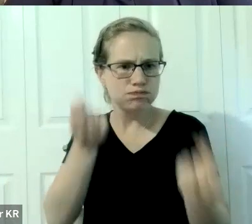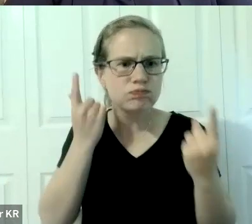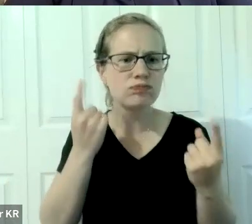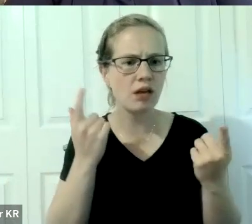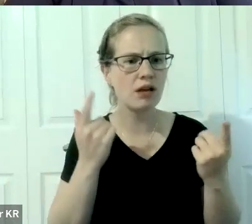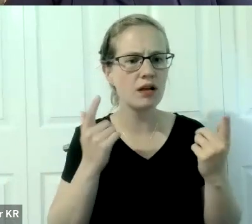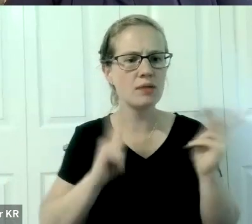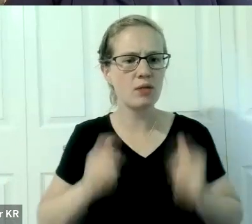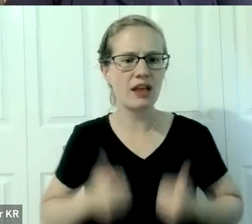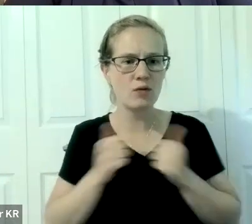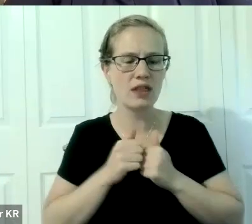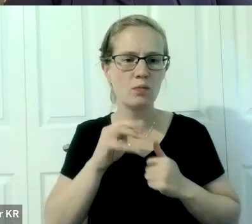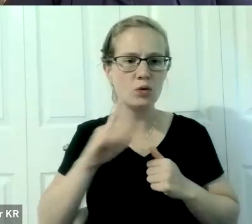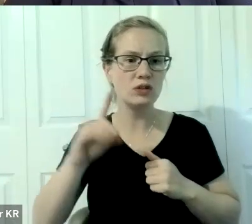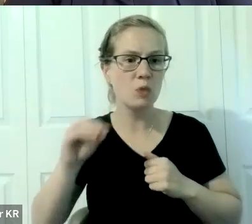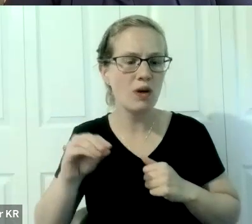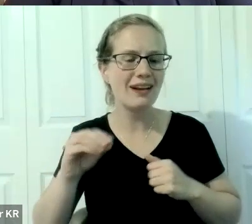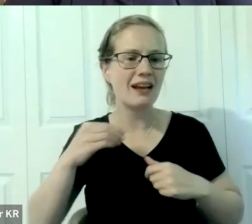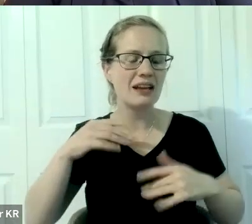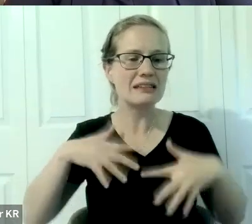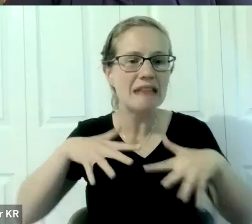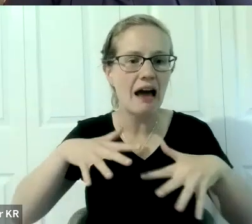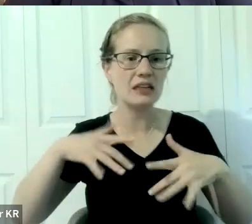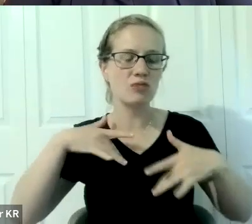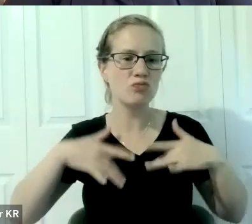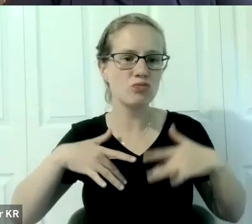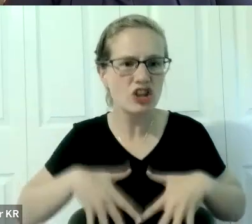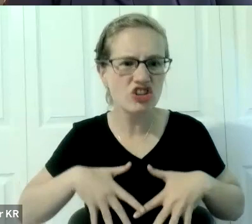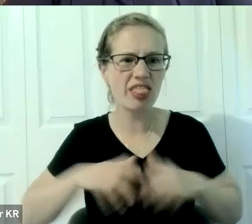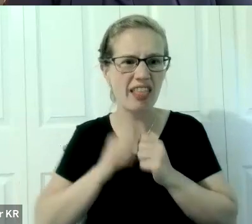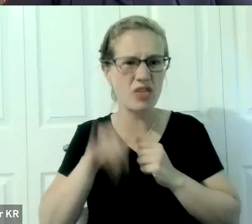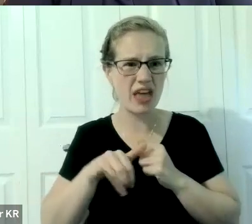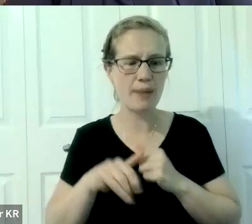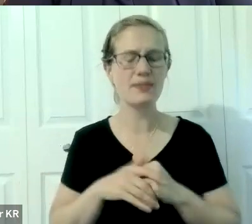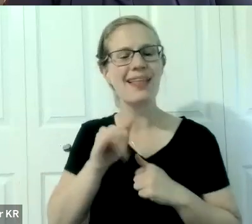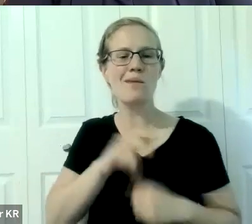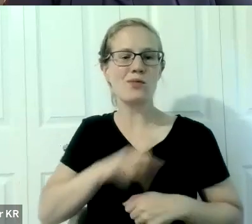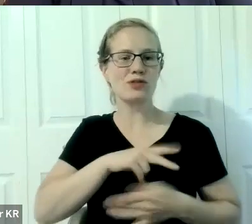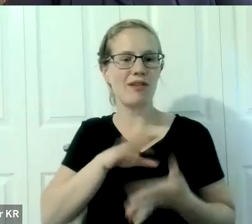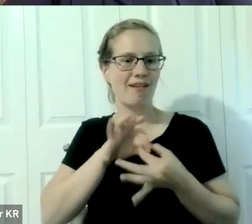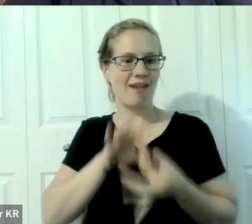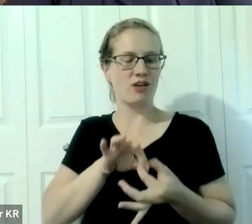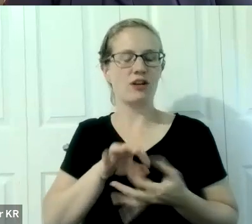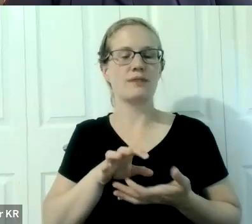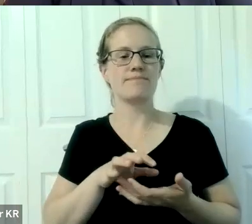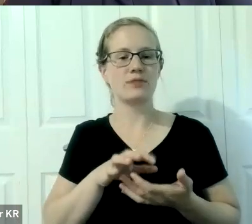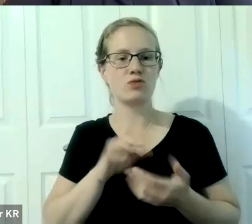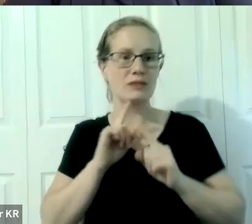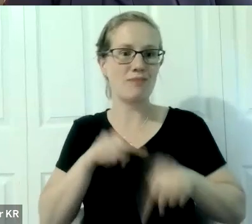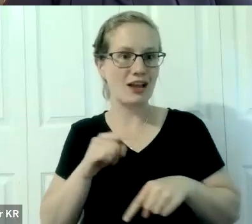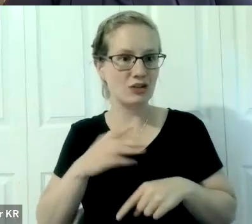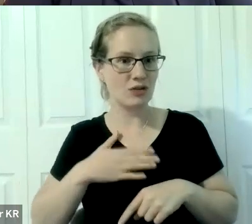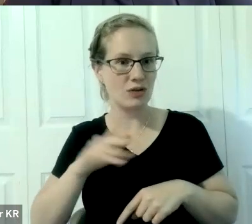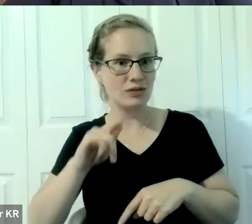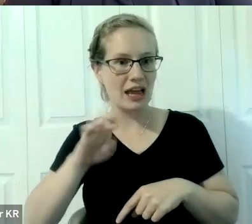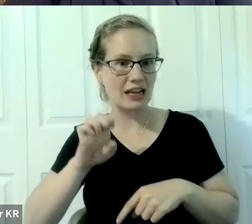disorders, anxiety and depression experience. And it was that personal connection in particular, that response to my Katie's